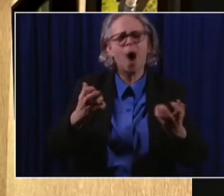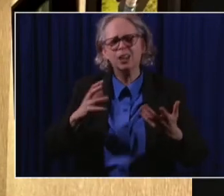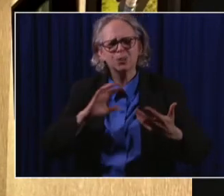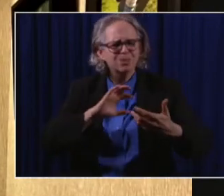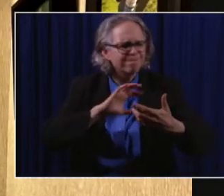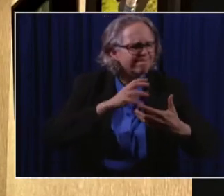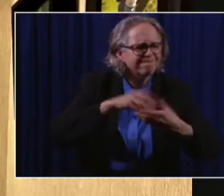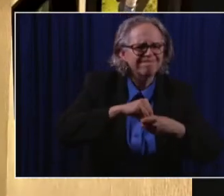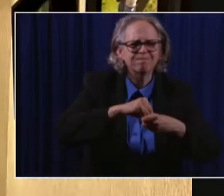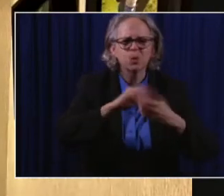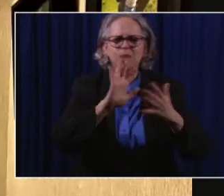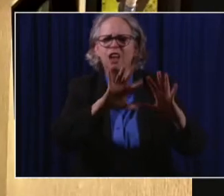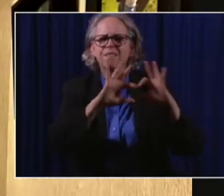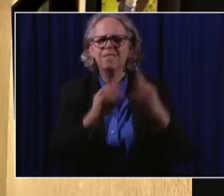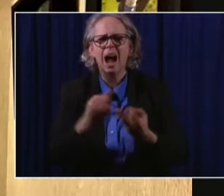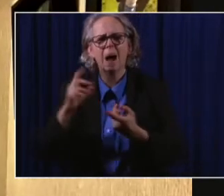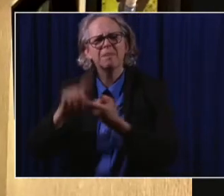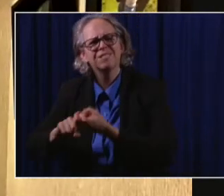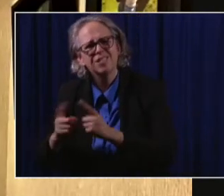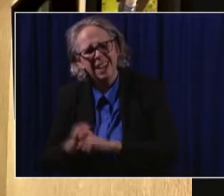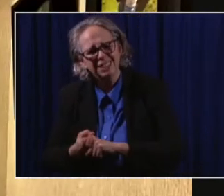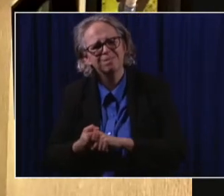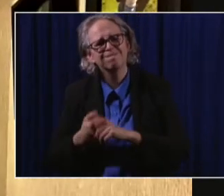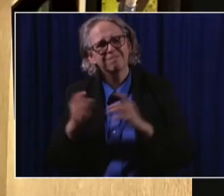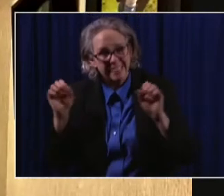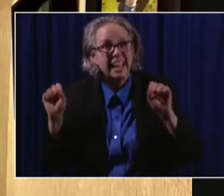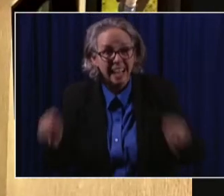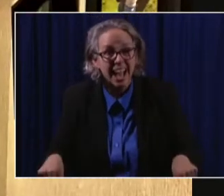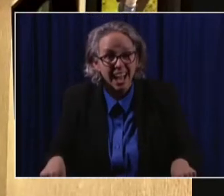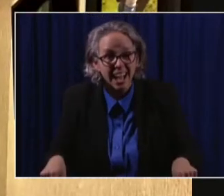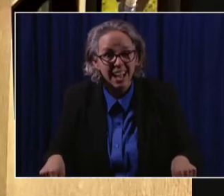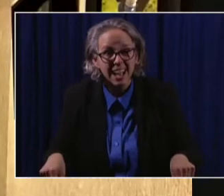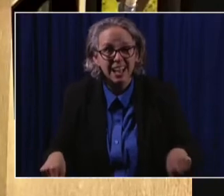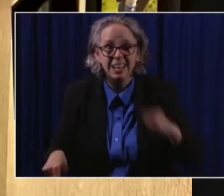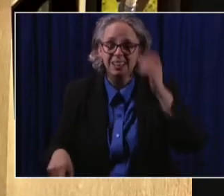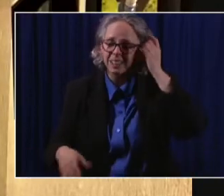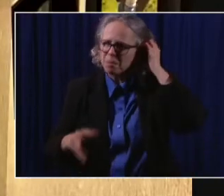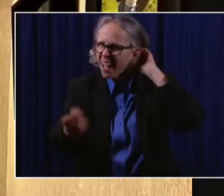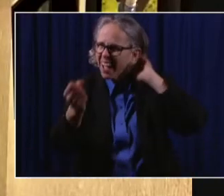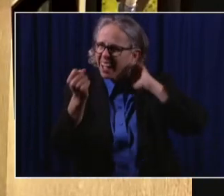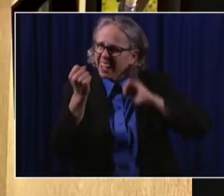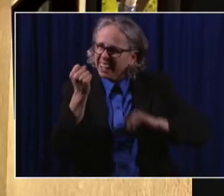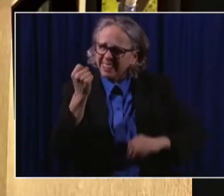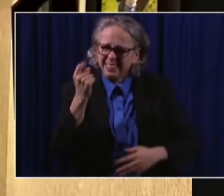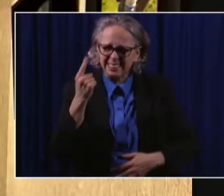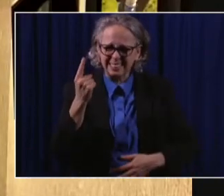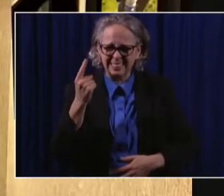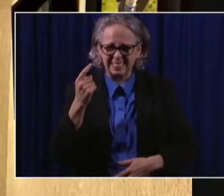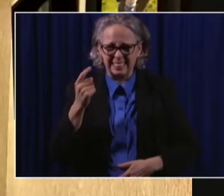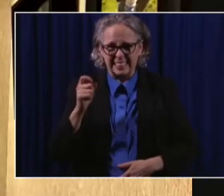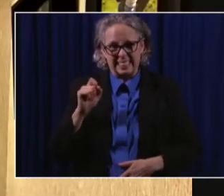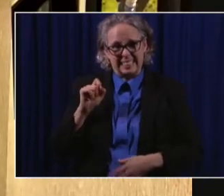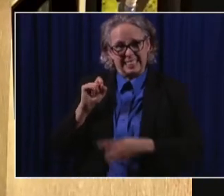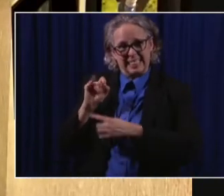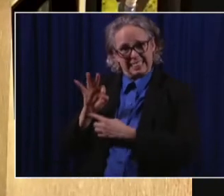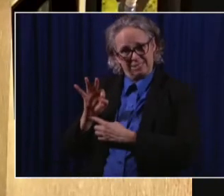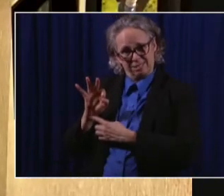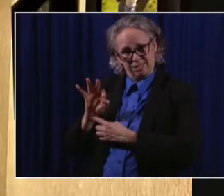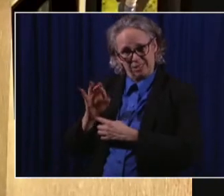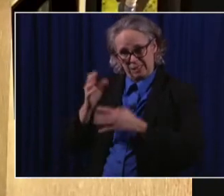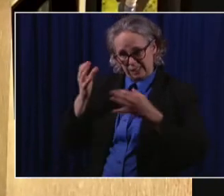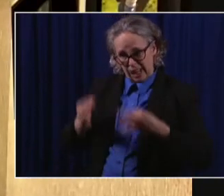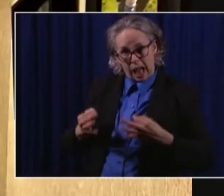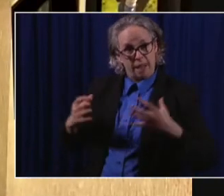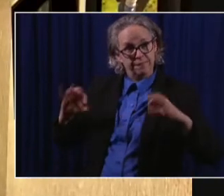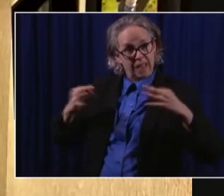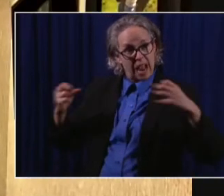people, but it doesn't have to be a binary decision. It doesn't have to be yes or no. If you do spend time with people, which you should, wear a